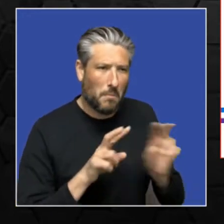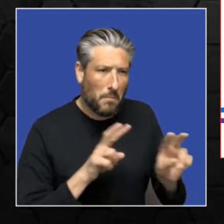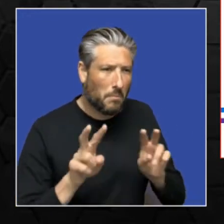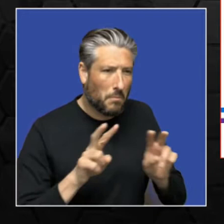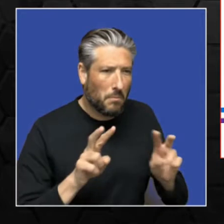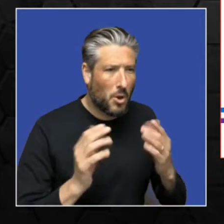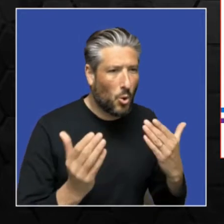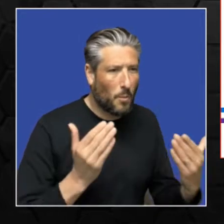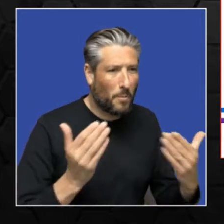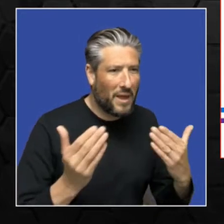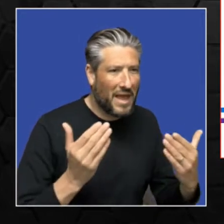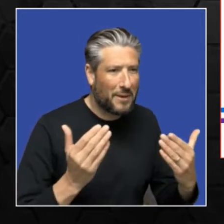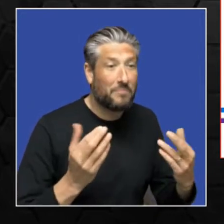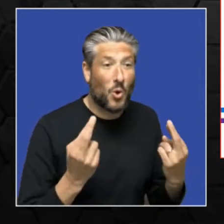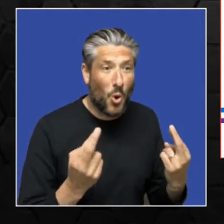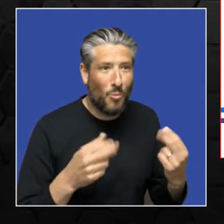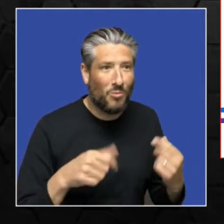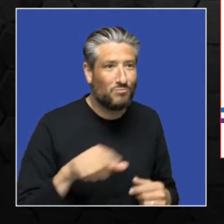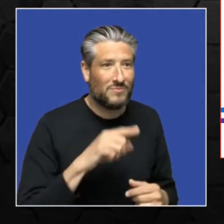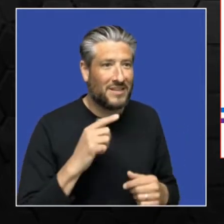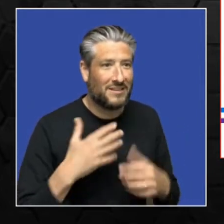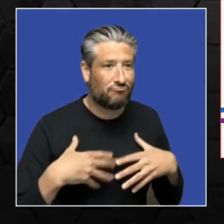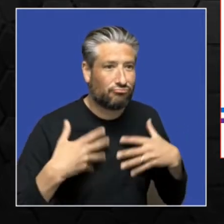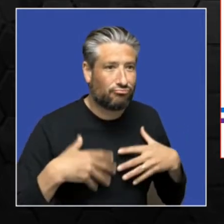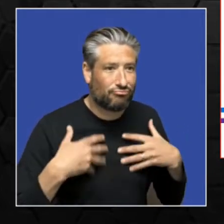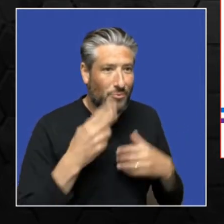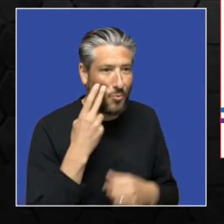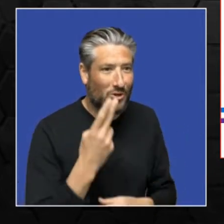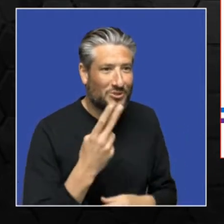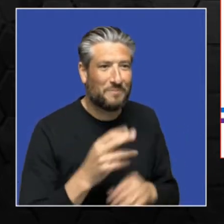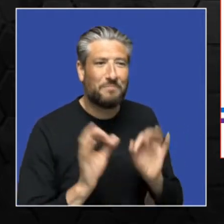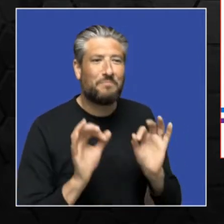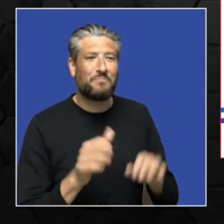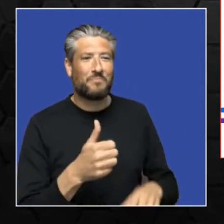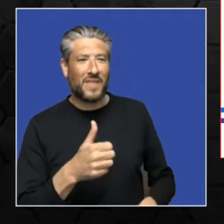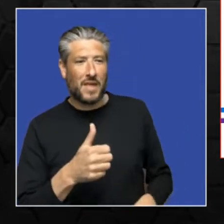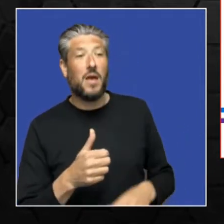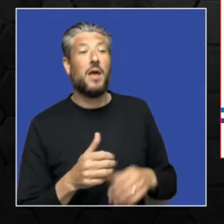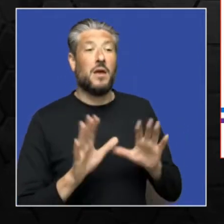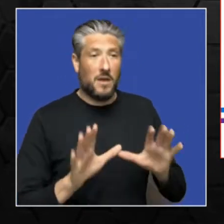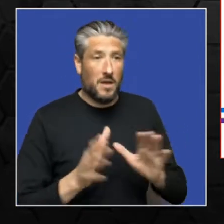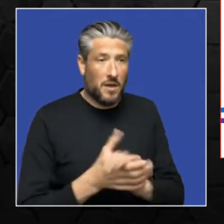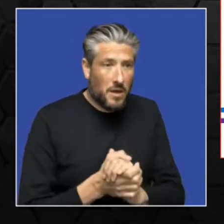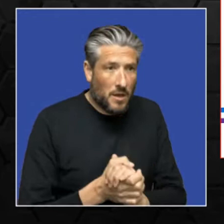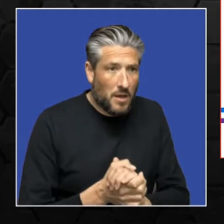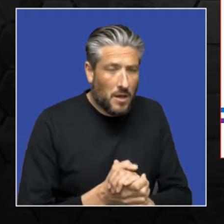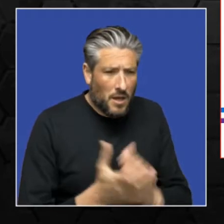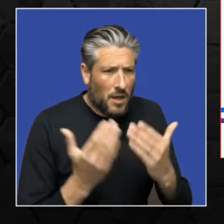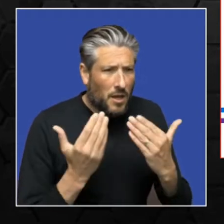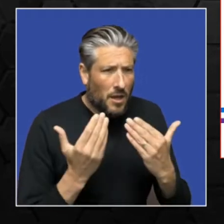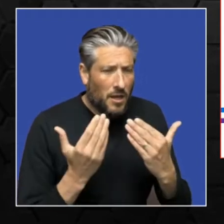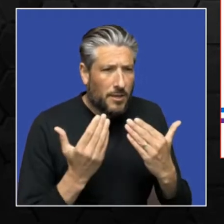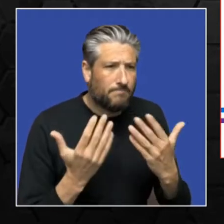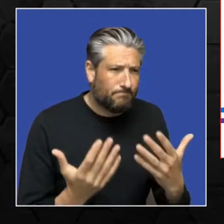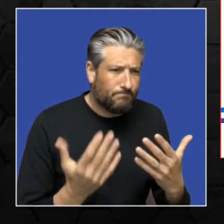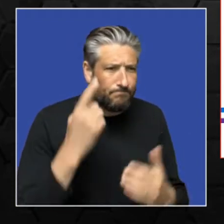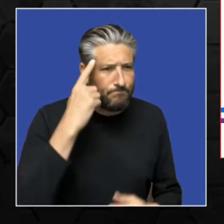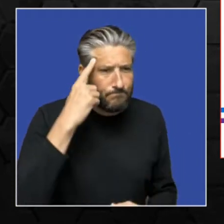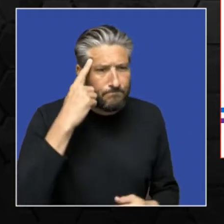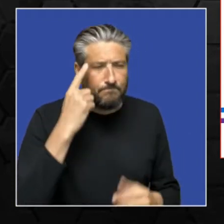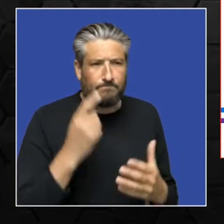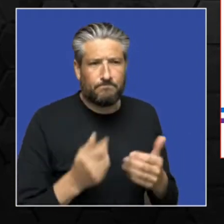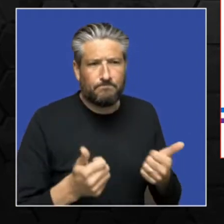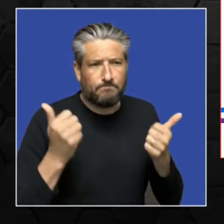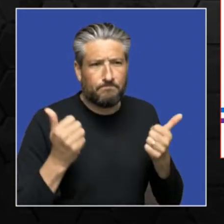ahead. So so first I thought maybe if I could share a bit about why neural networks